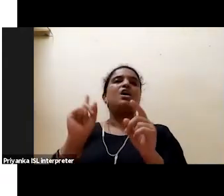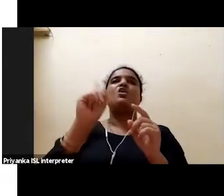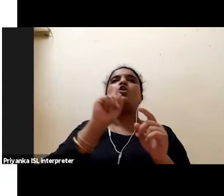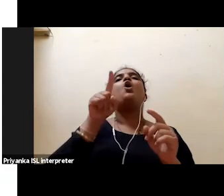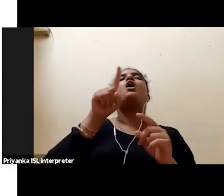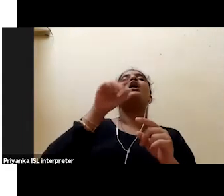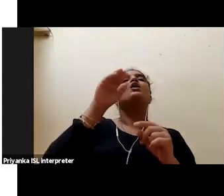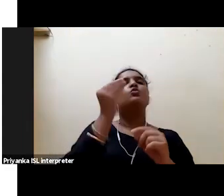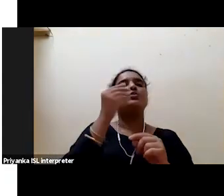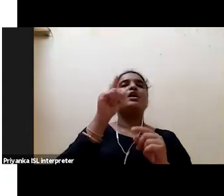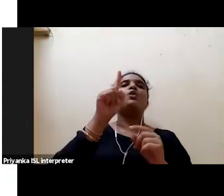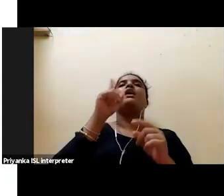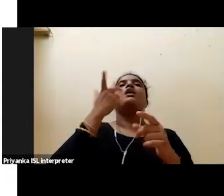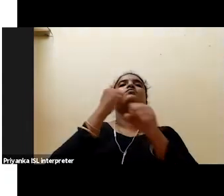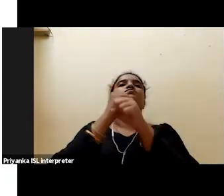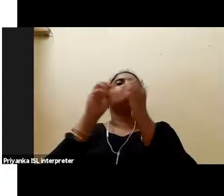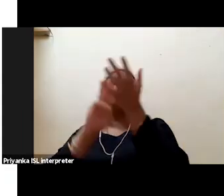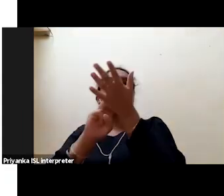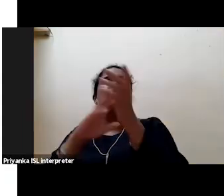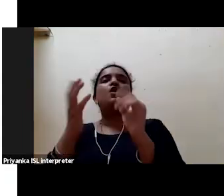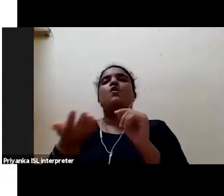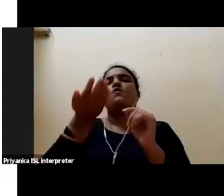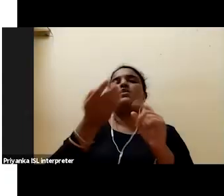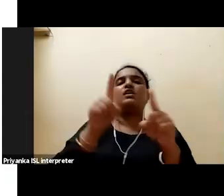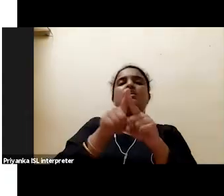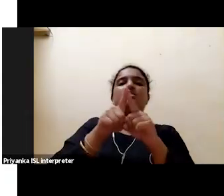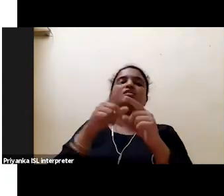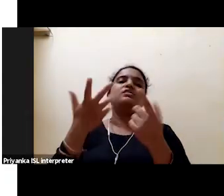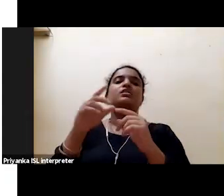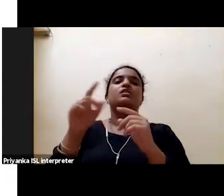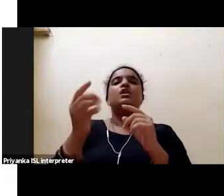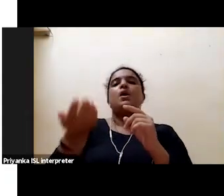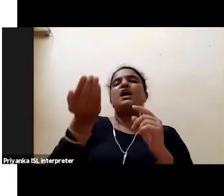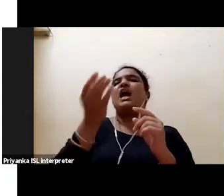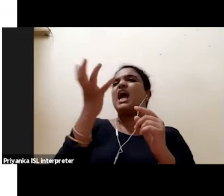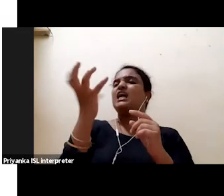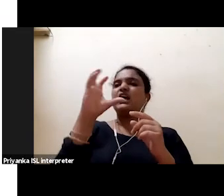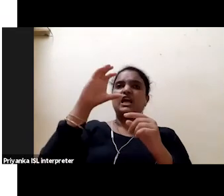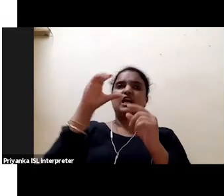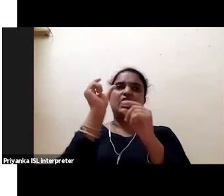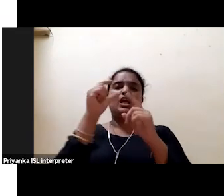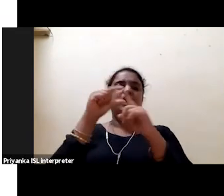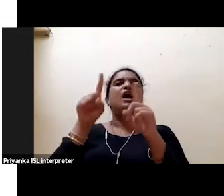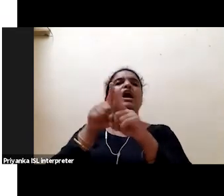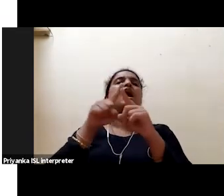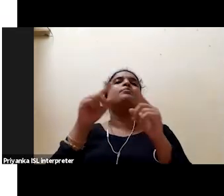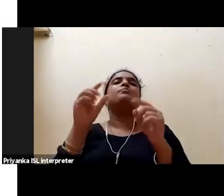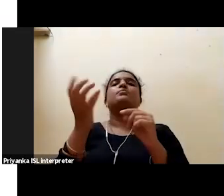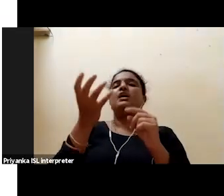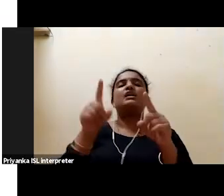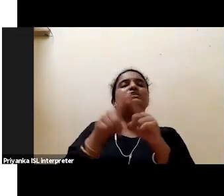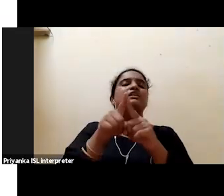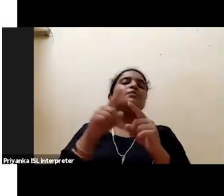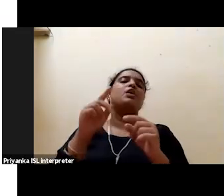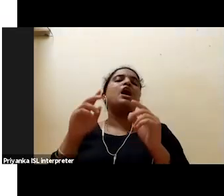should use either grams or weighing scale or the standard measuring cups, so it can be standardized, and